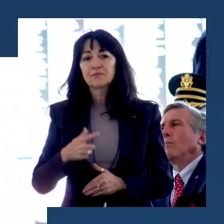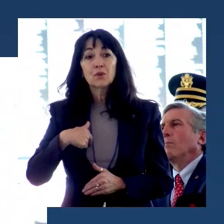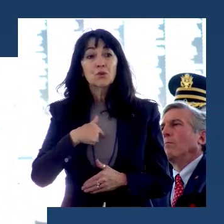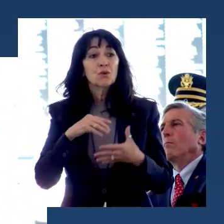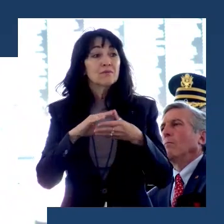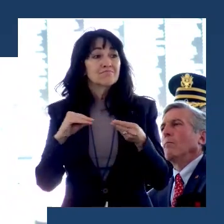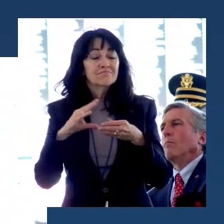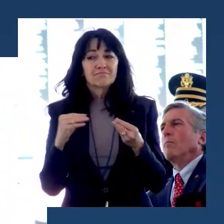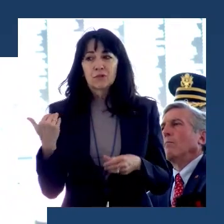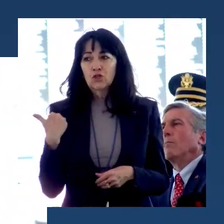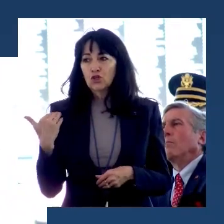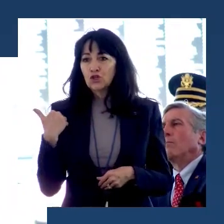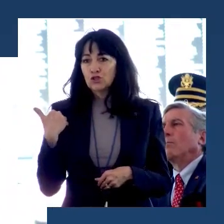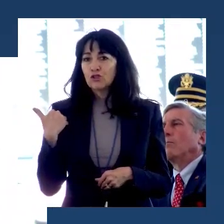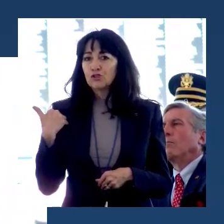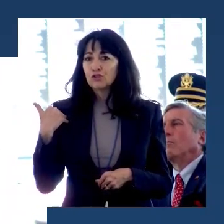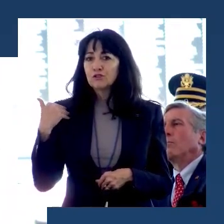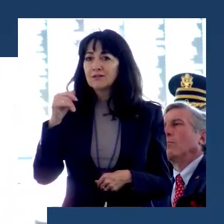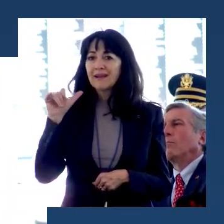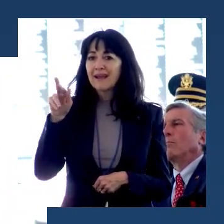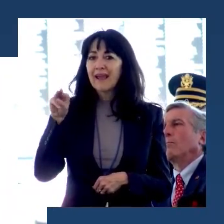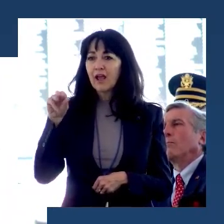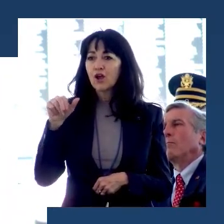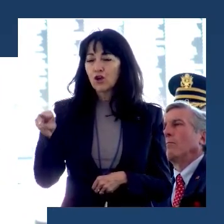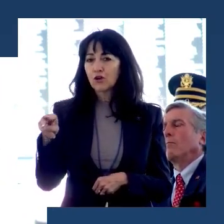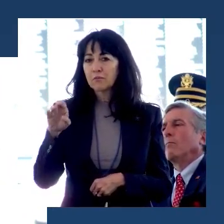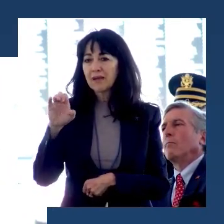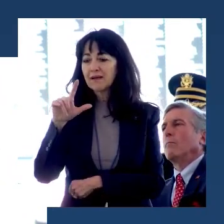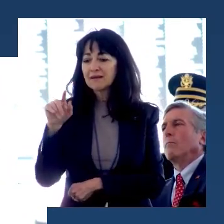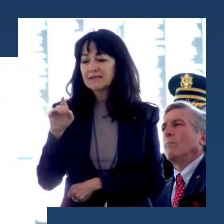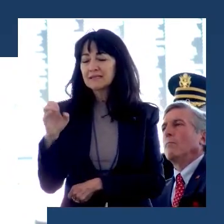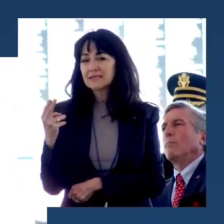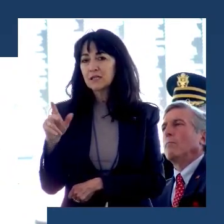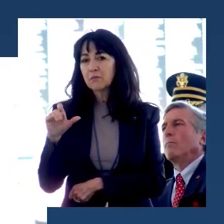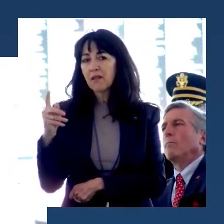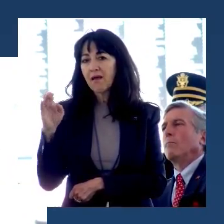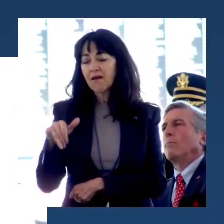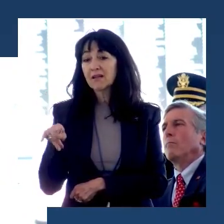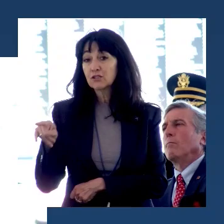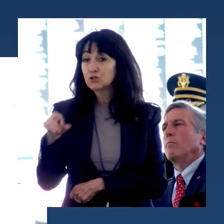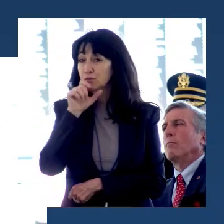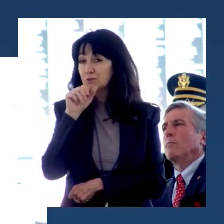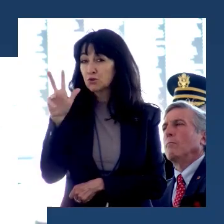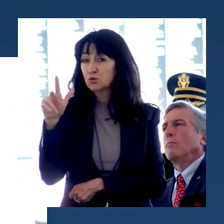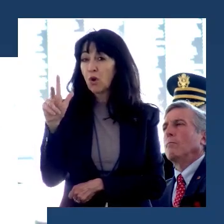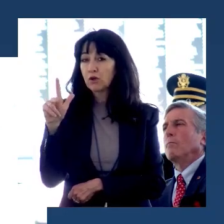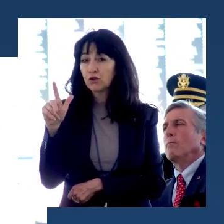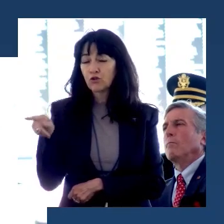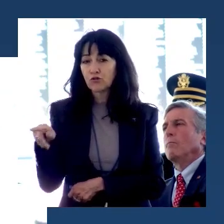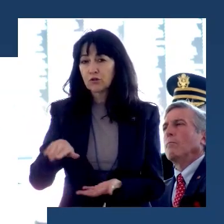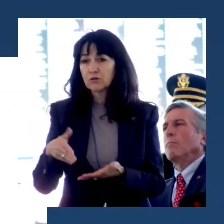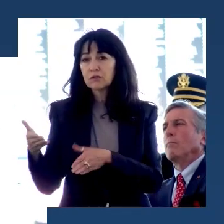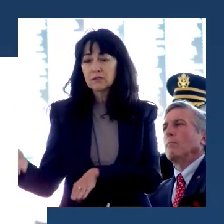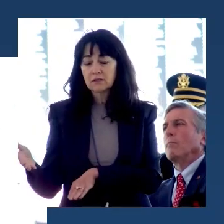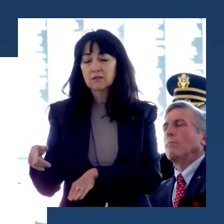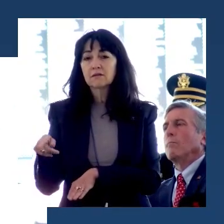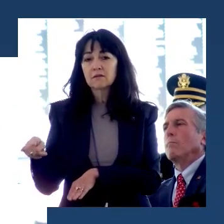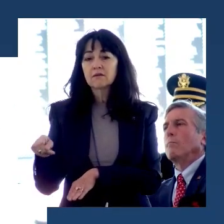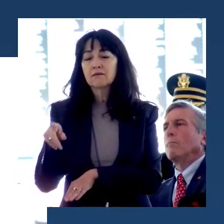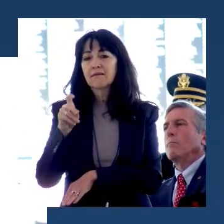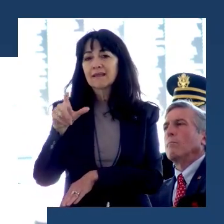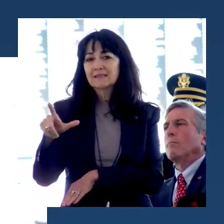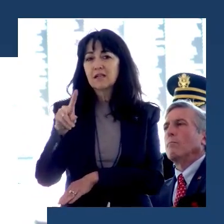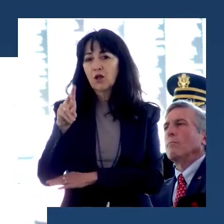earlier, Airman Elizabeth Lockie was just 23 years old when she gave her life, and she is laid to rest at the Delaware